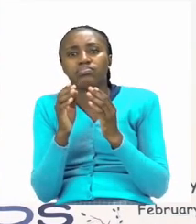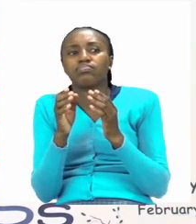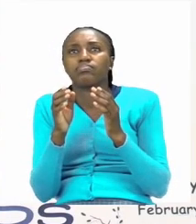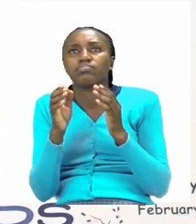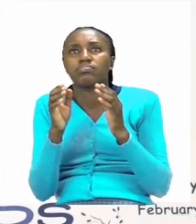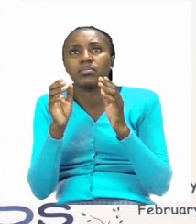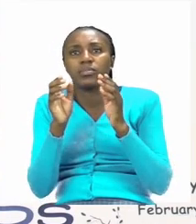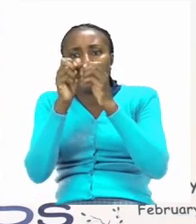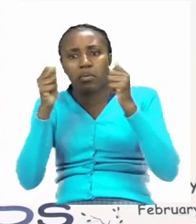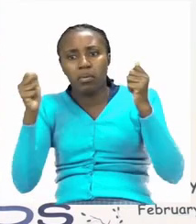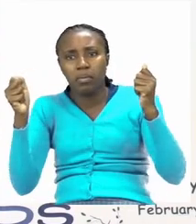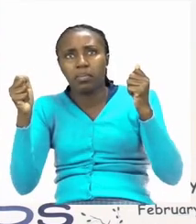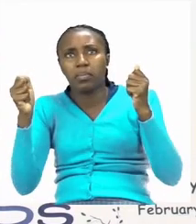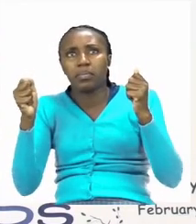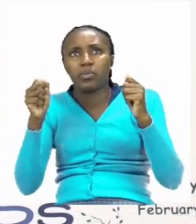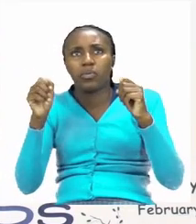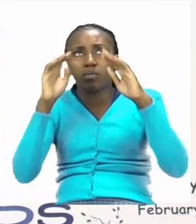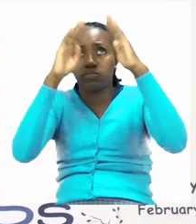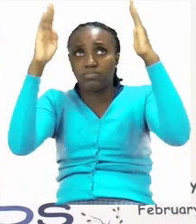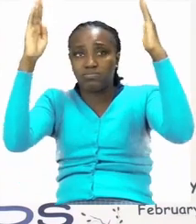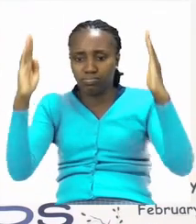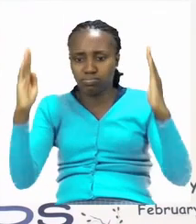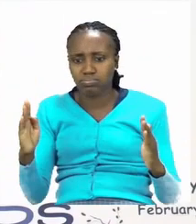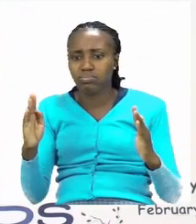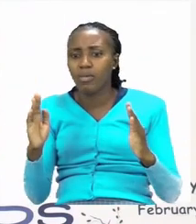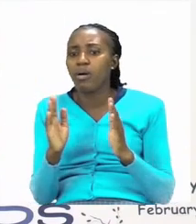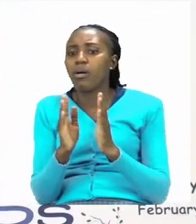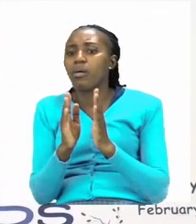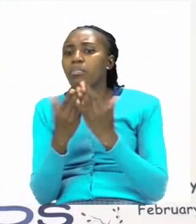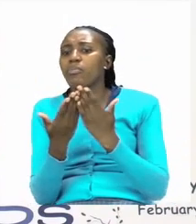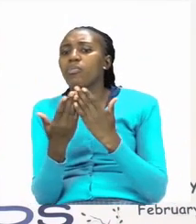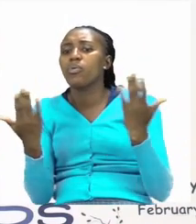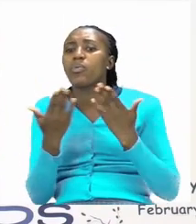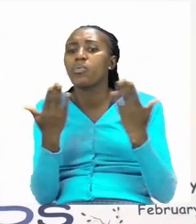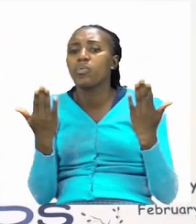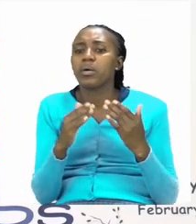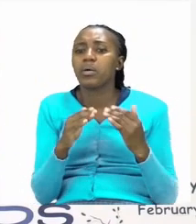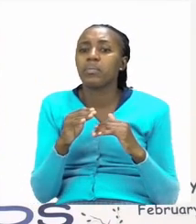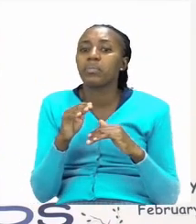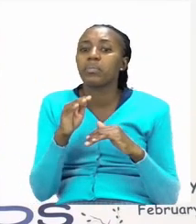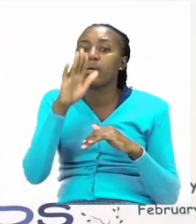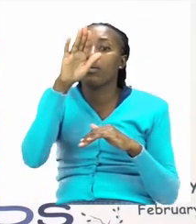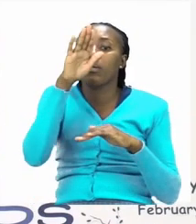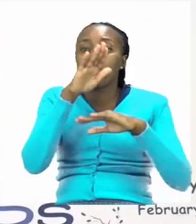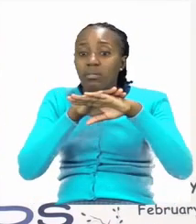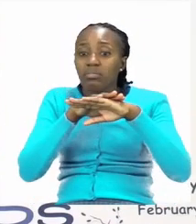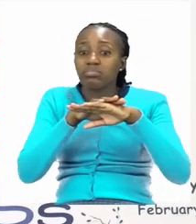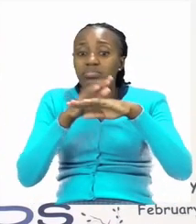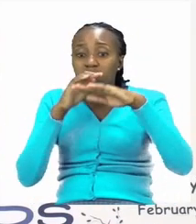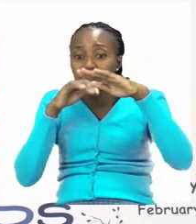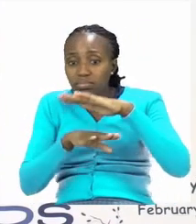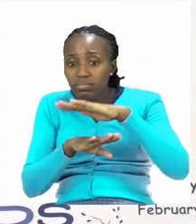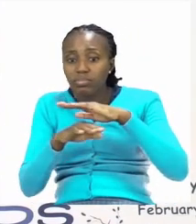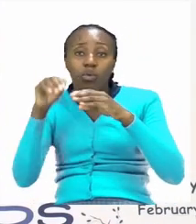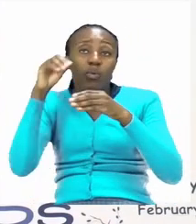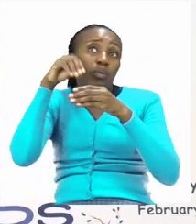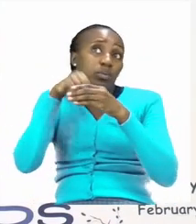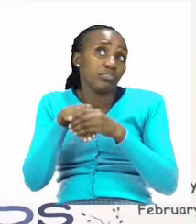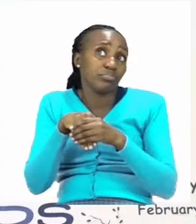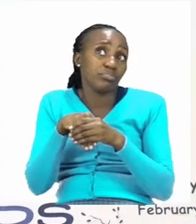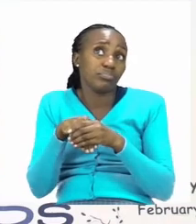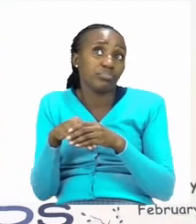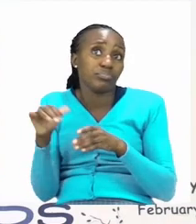shelf. Let's read it again together. The books are